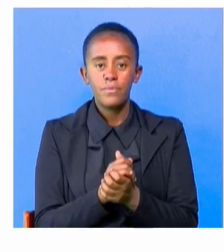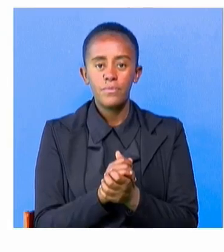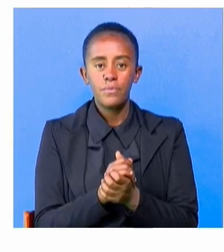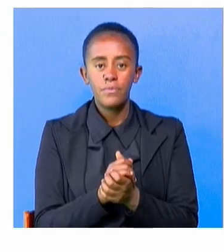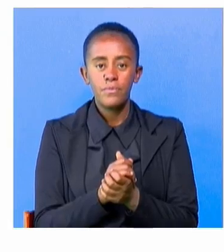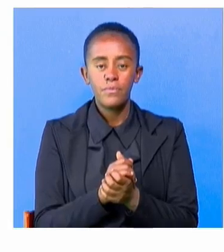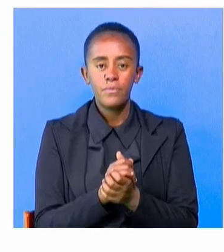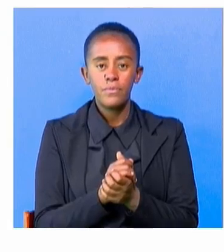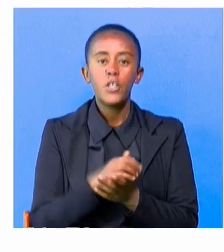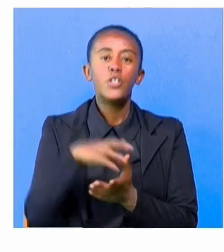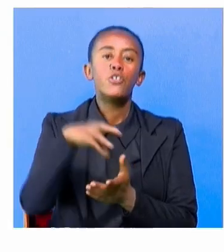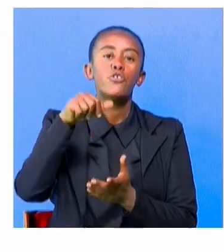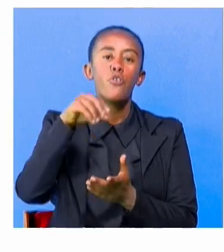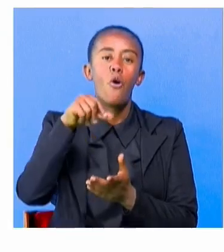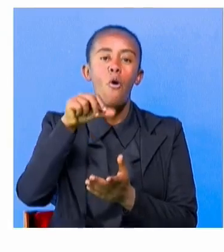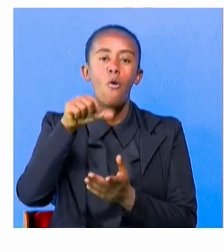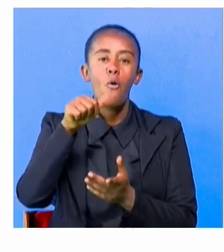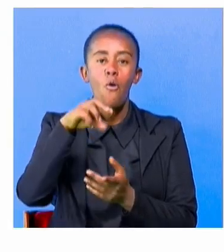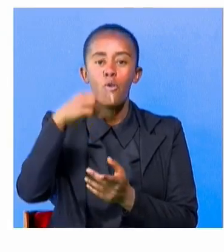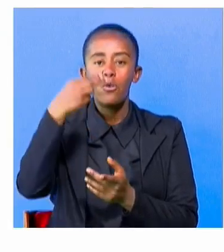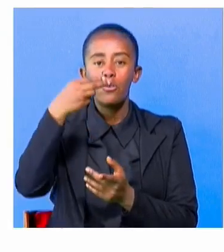shiro or